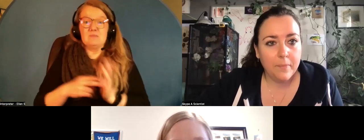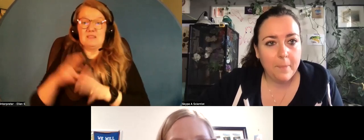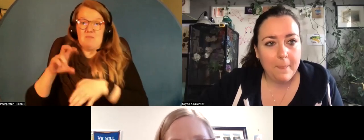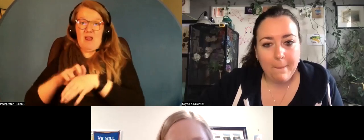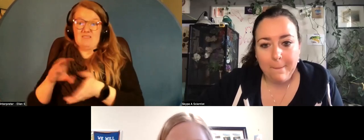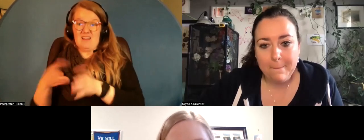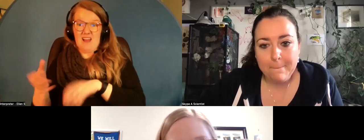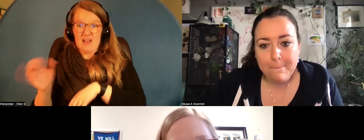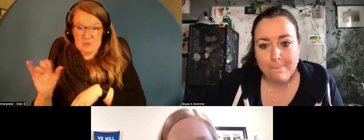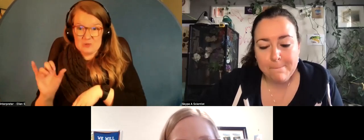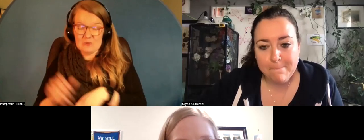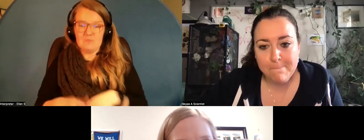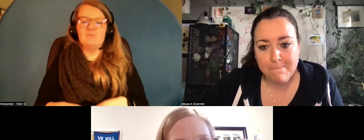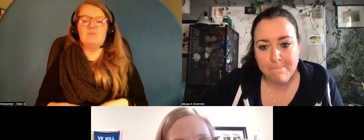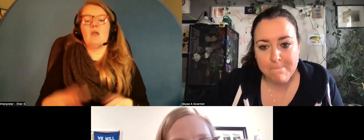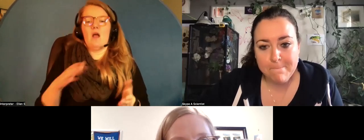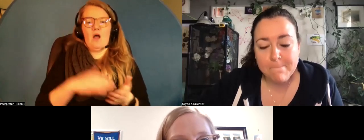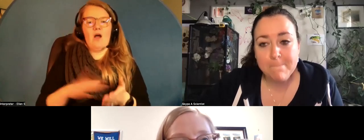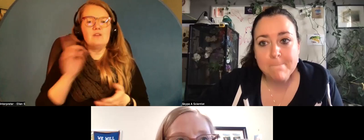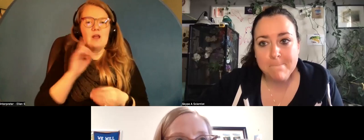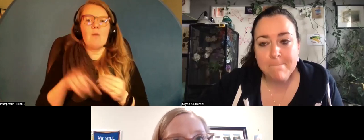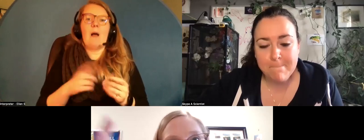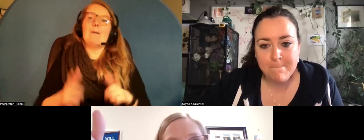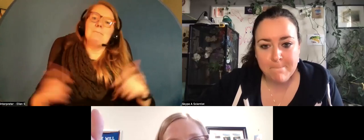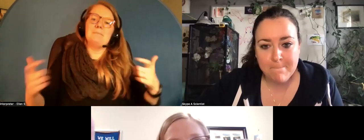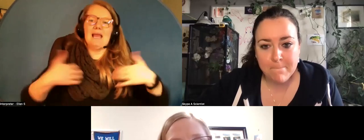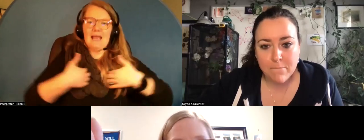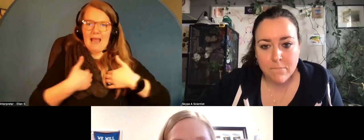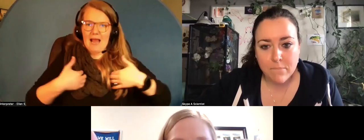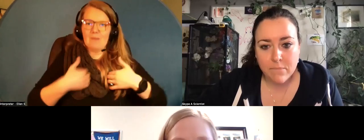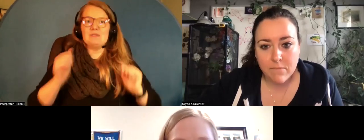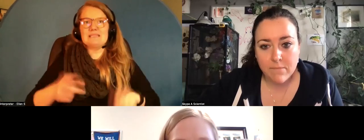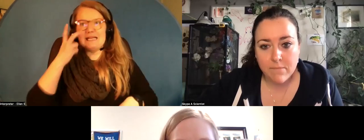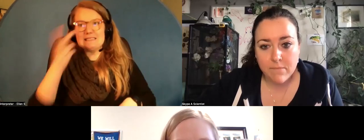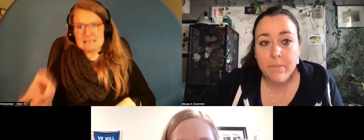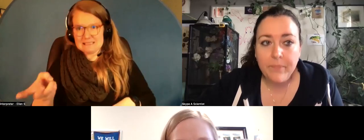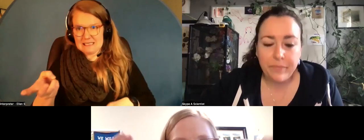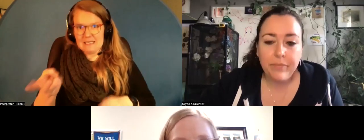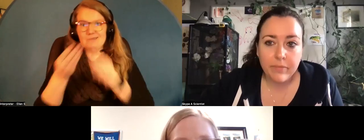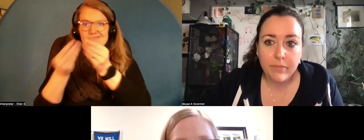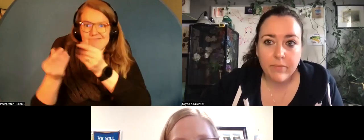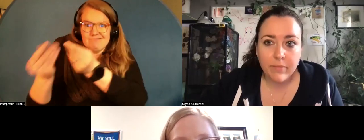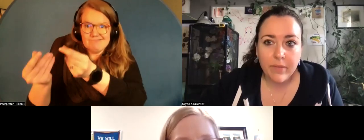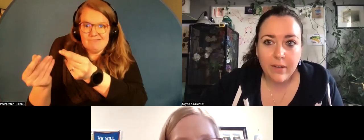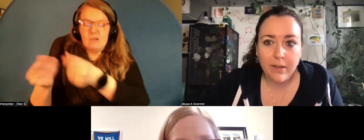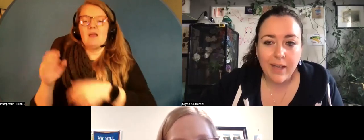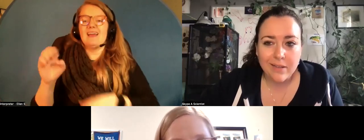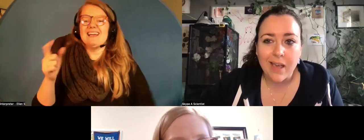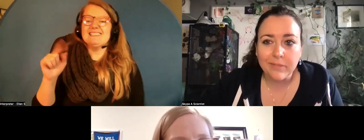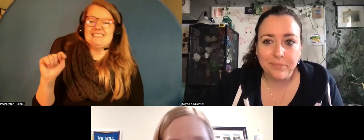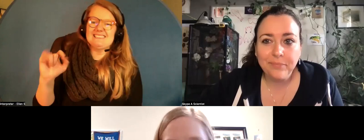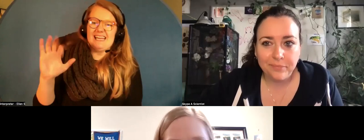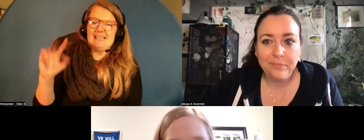even though we hear mostly about those big organisms that you can see going extinct, you have to imagine that each of those